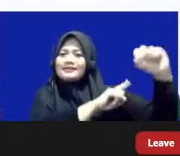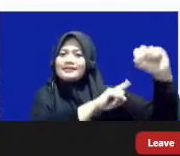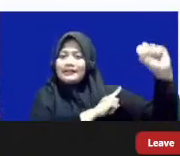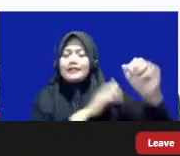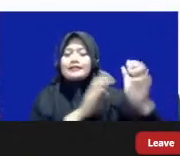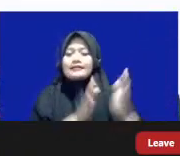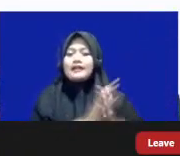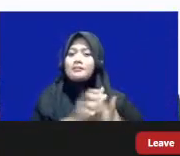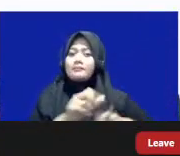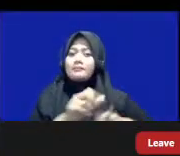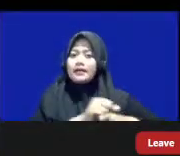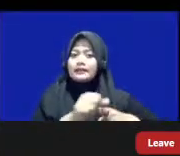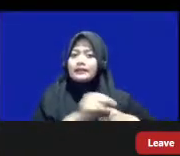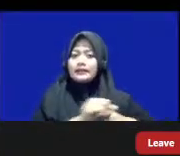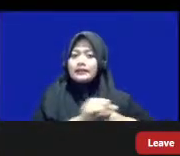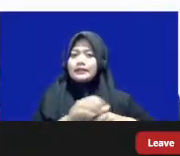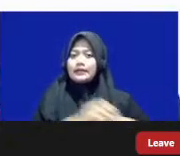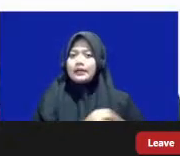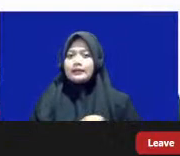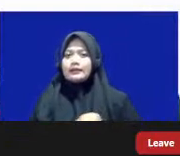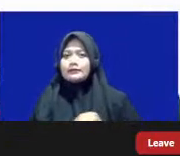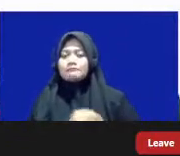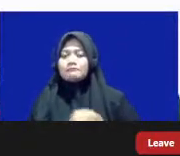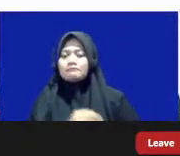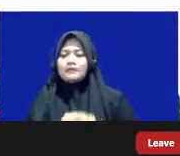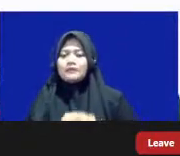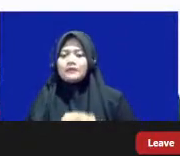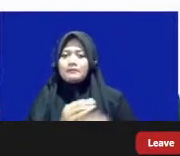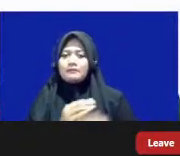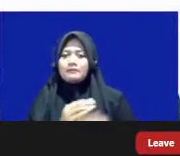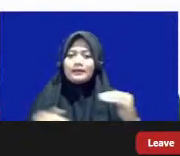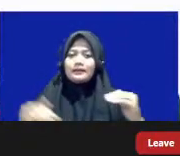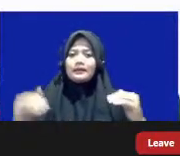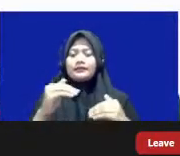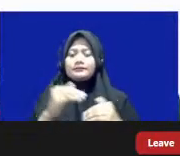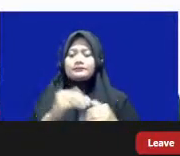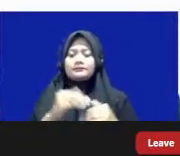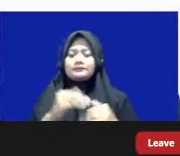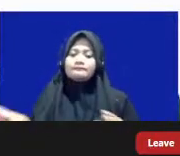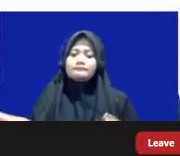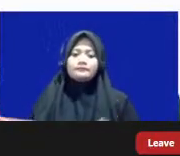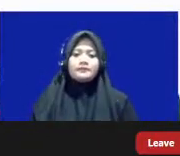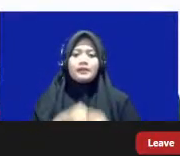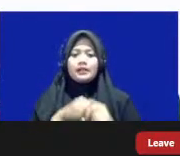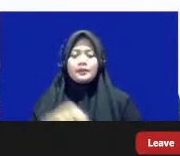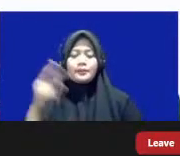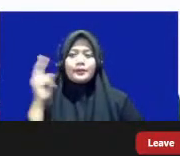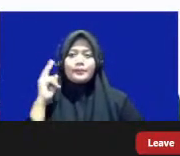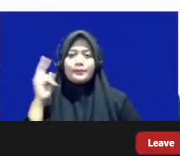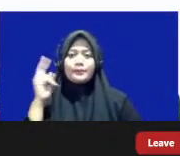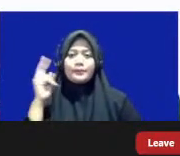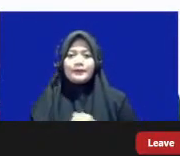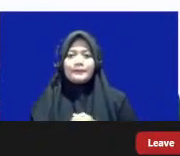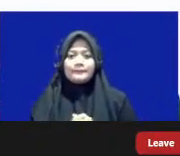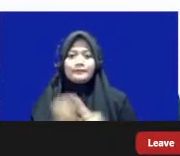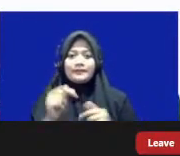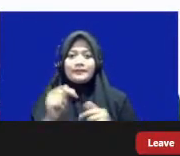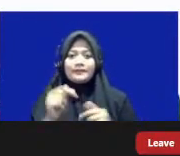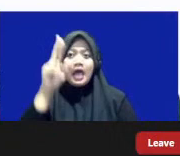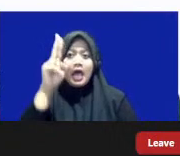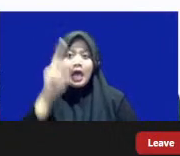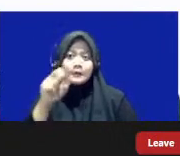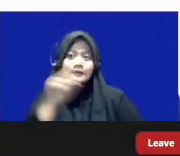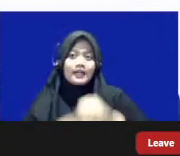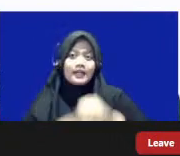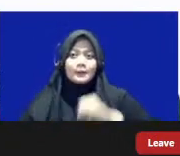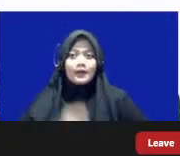our focus actually increased leadership of women volunteers. Anyway, it was